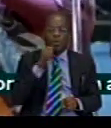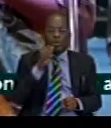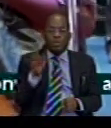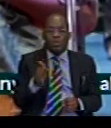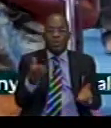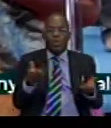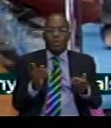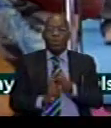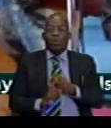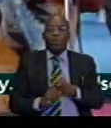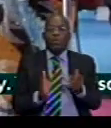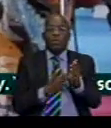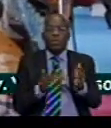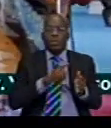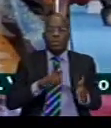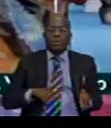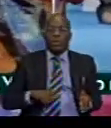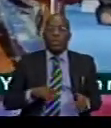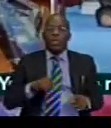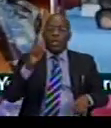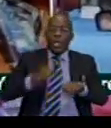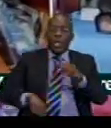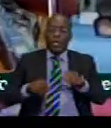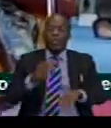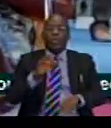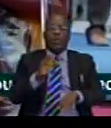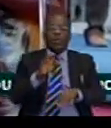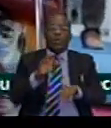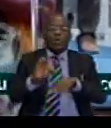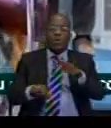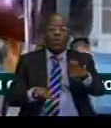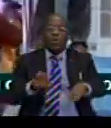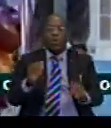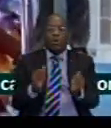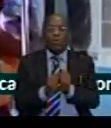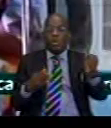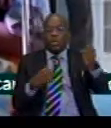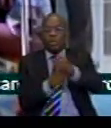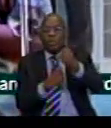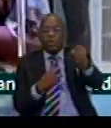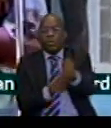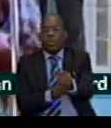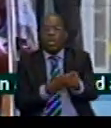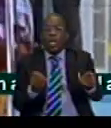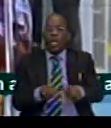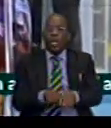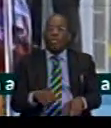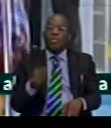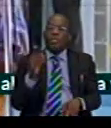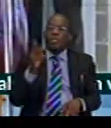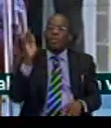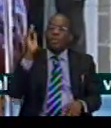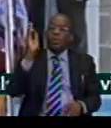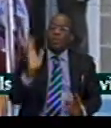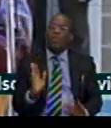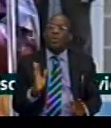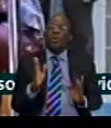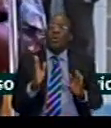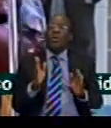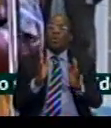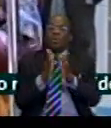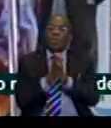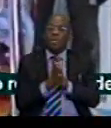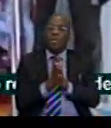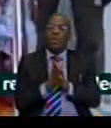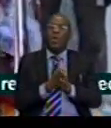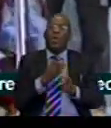without crutch, but when she came here and the pastor was praying, she felt that something told her to stand up, what she did, and she has been